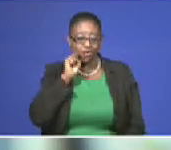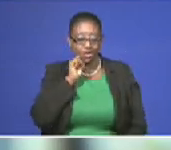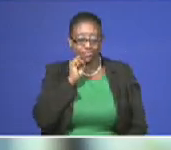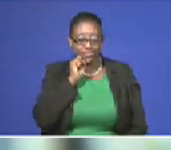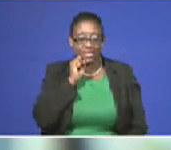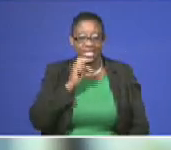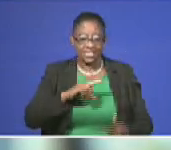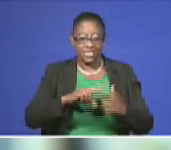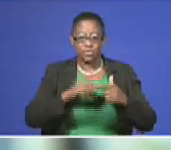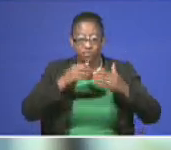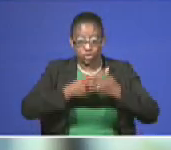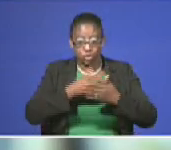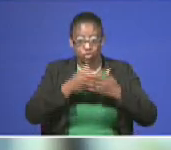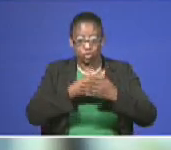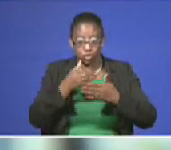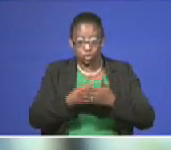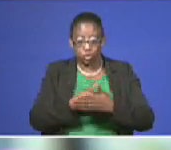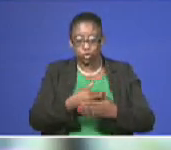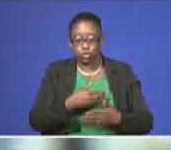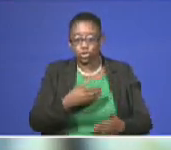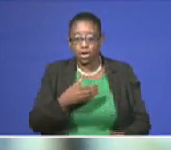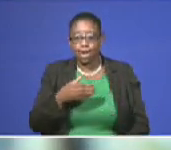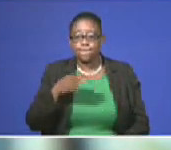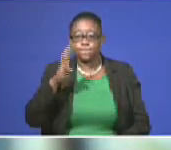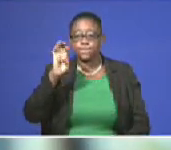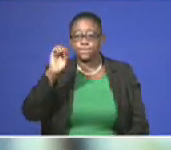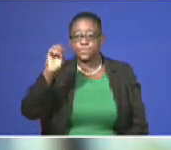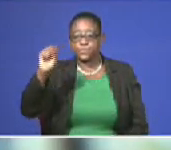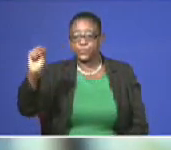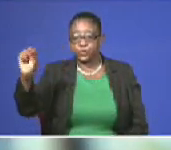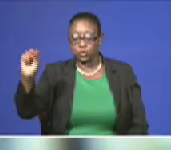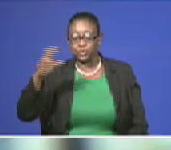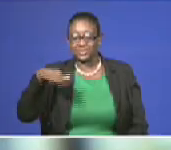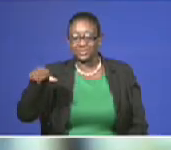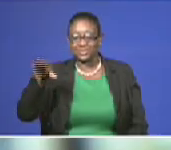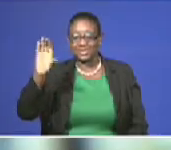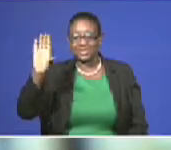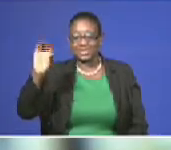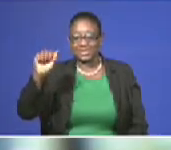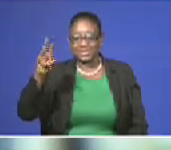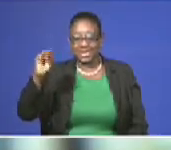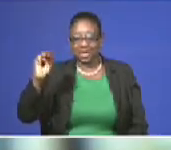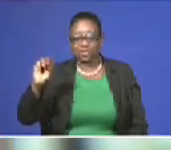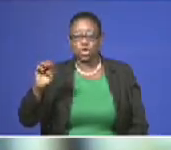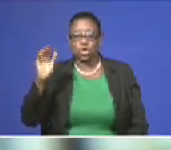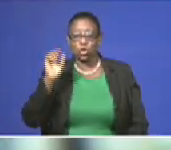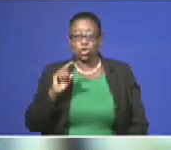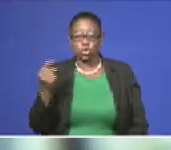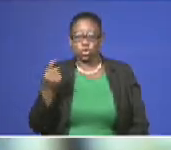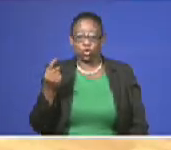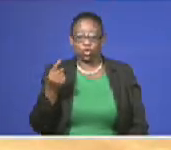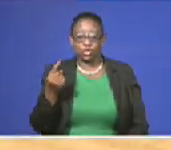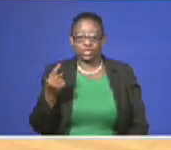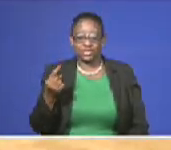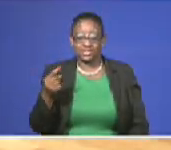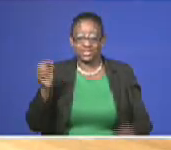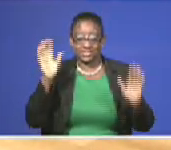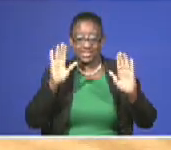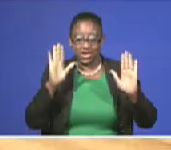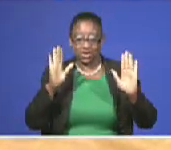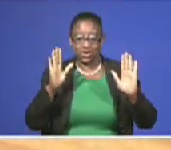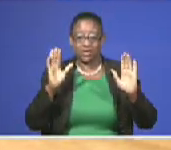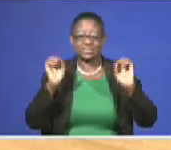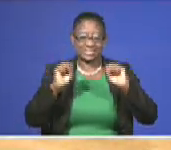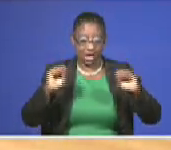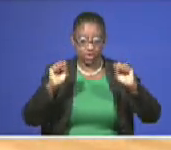have a new boot camp that is launched from Kale Fox, and he does it on Saturday morning. It's called The Gauntlet. And